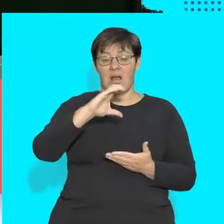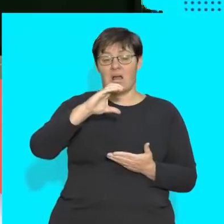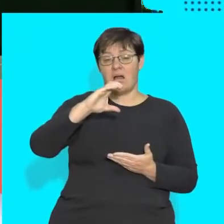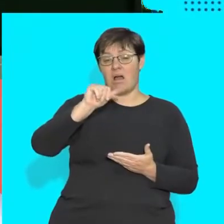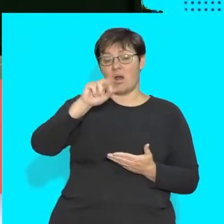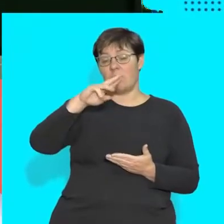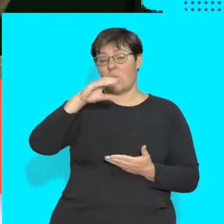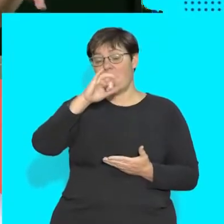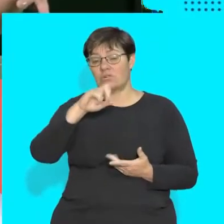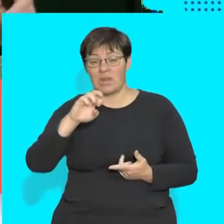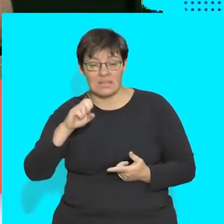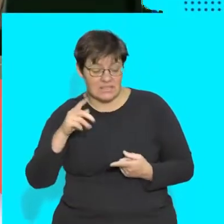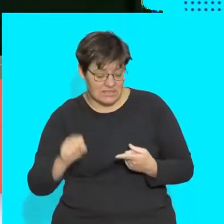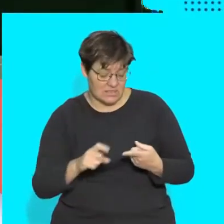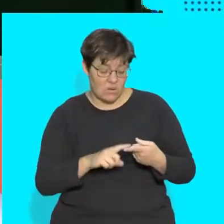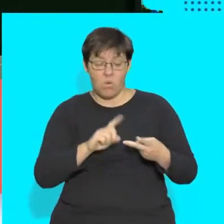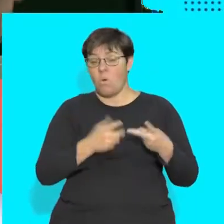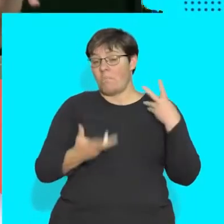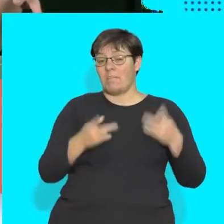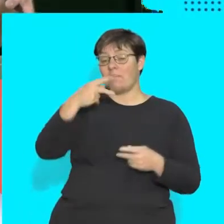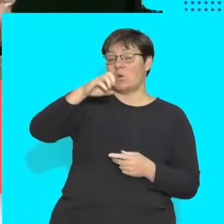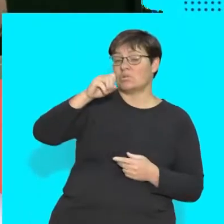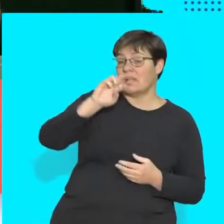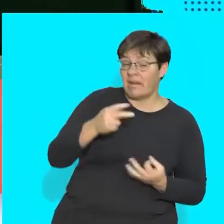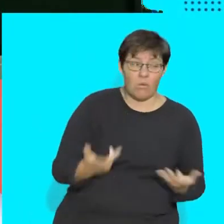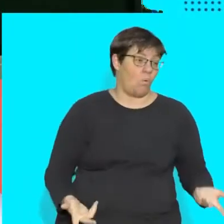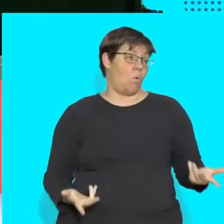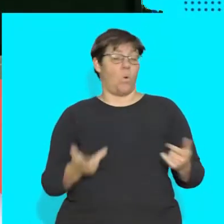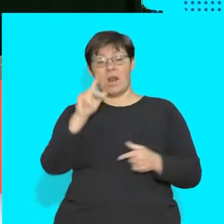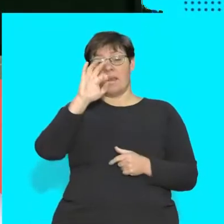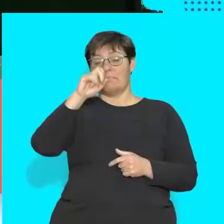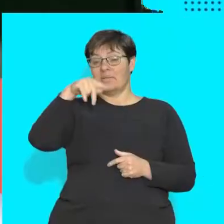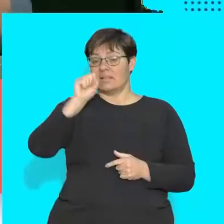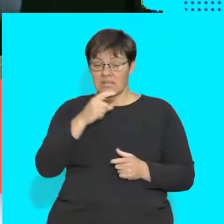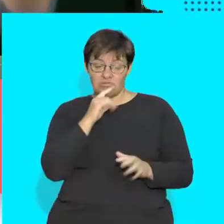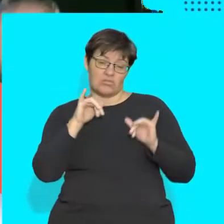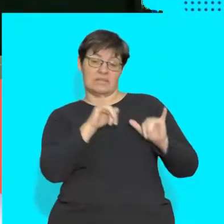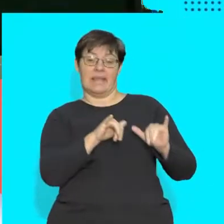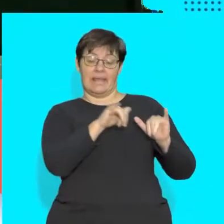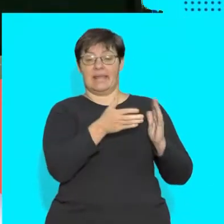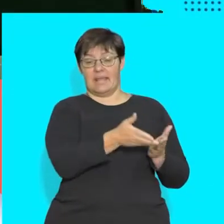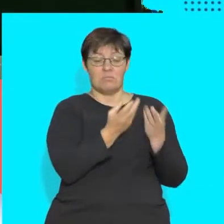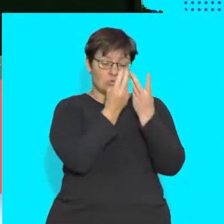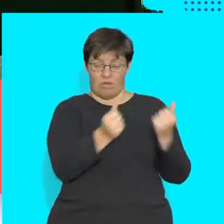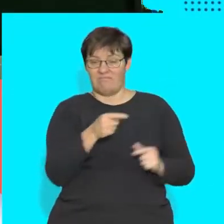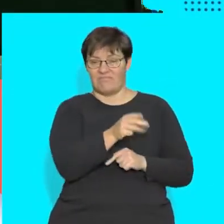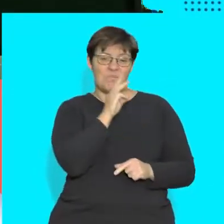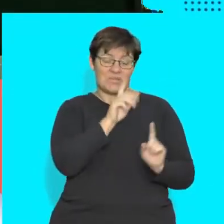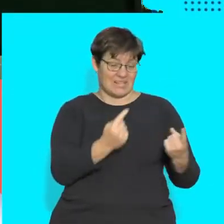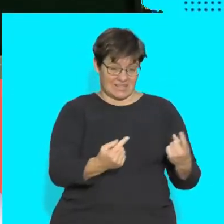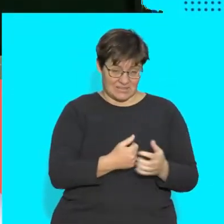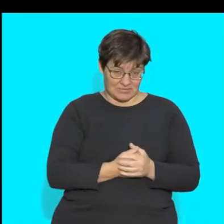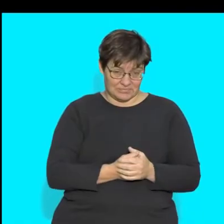dissolved, or maybe it's got proteins or lipids that are just hanging around. Okay, so we got this concept of what